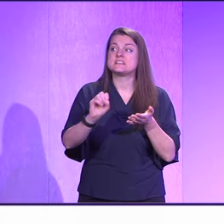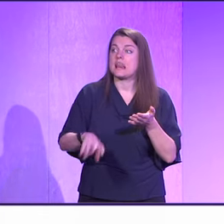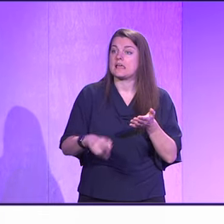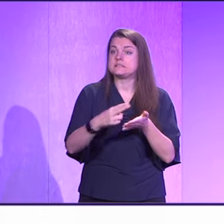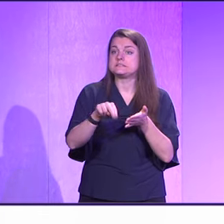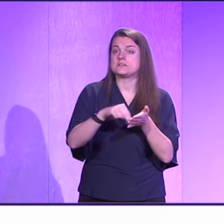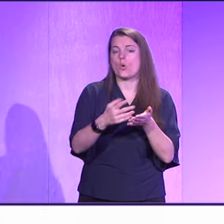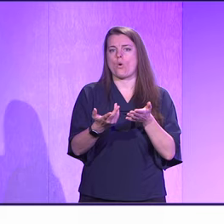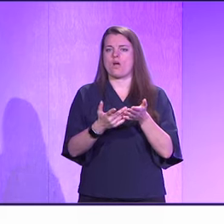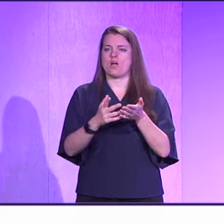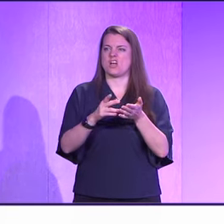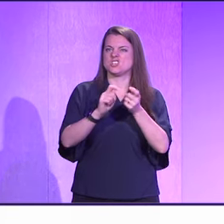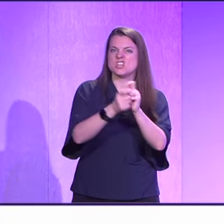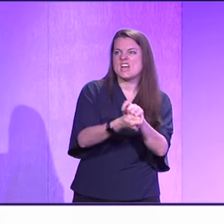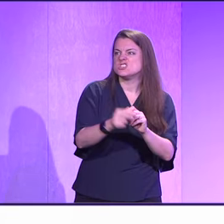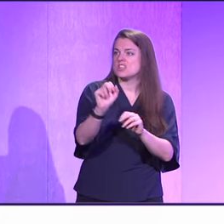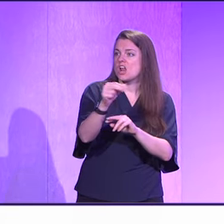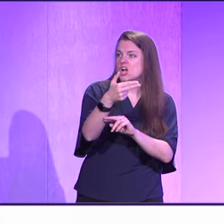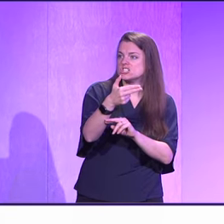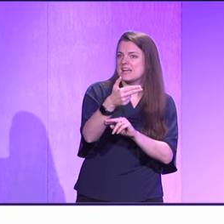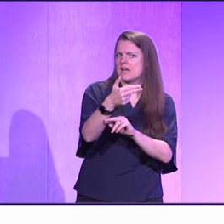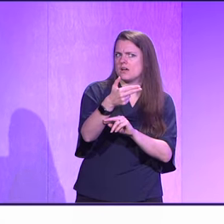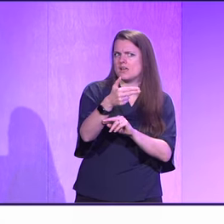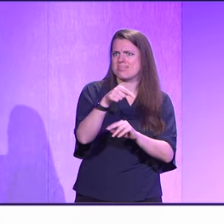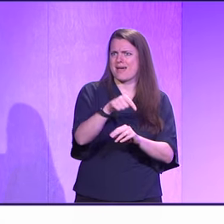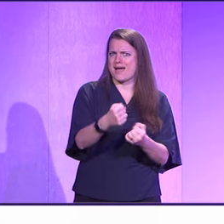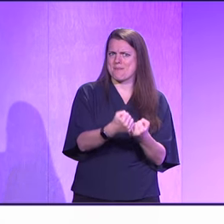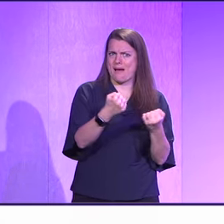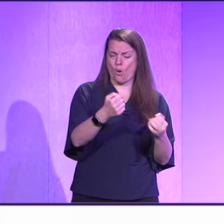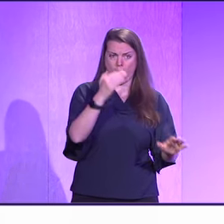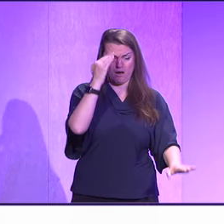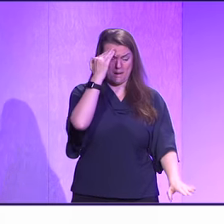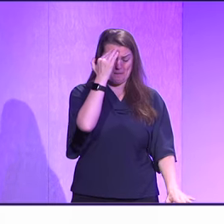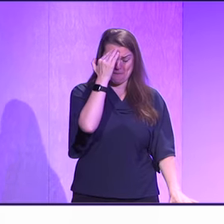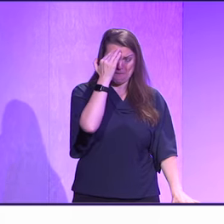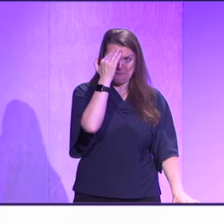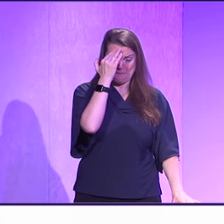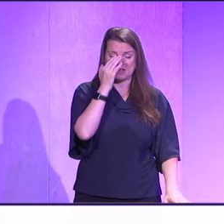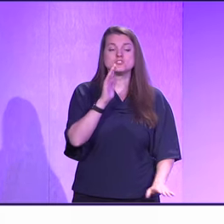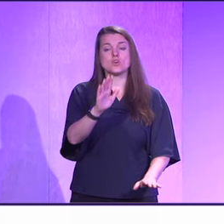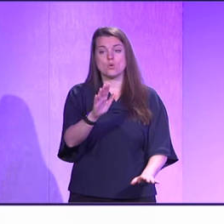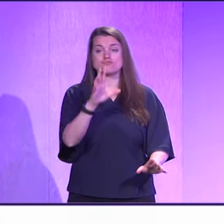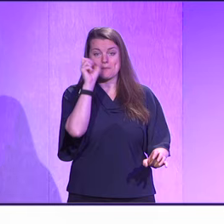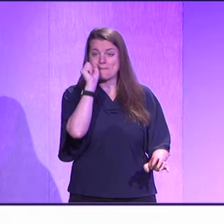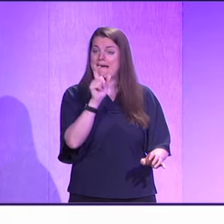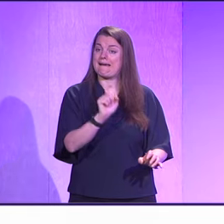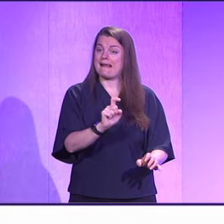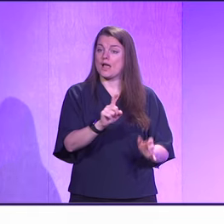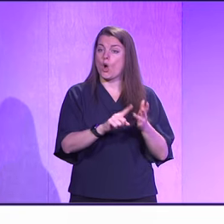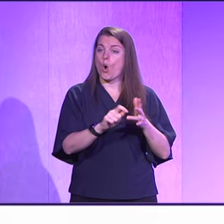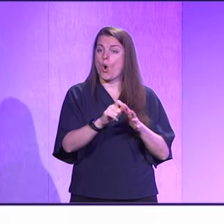alerting tool, it just seems like madness to me now, now that ClickOps isn't okay.